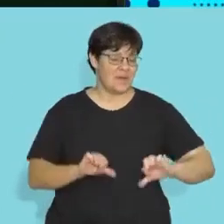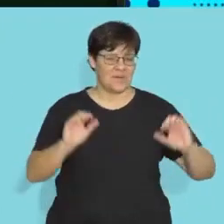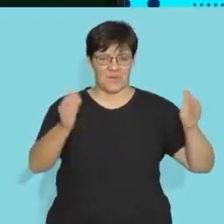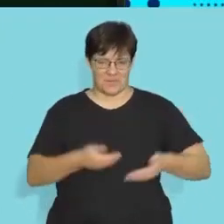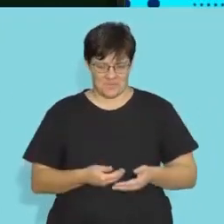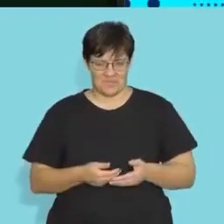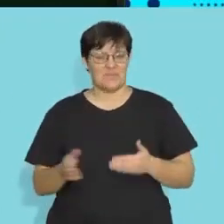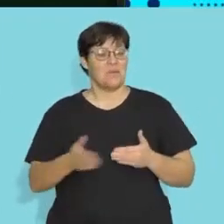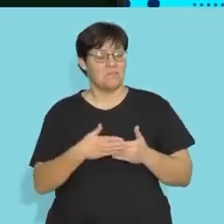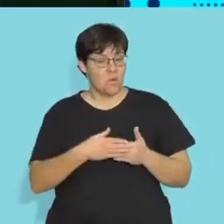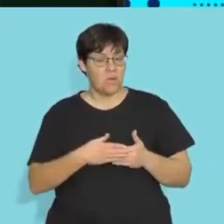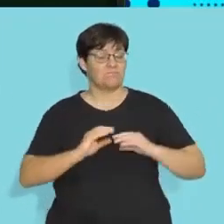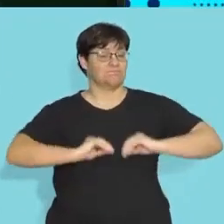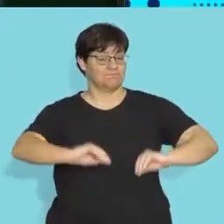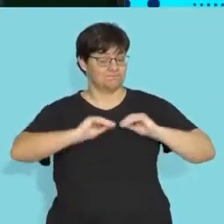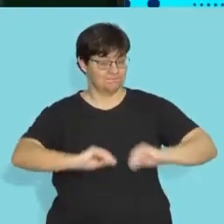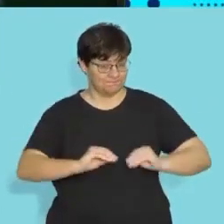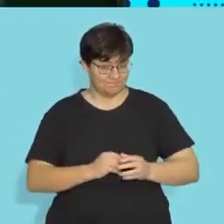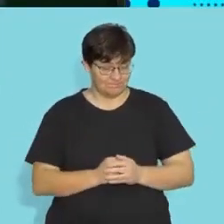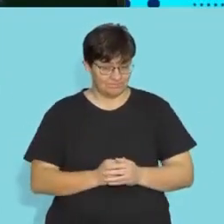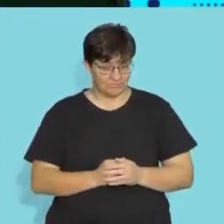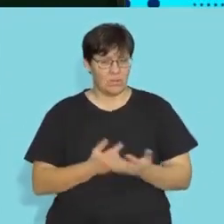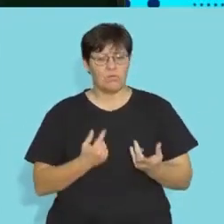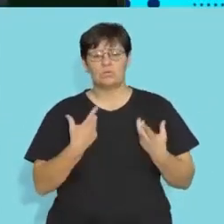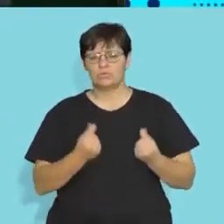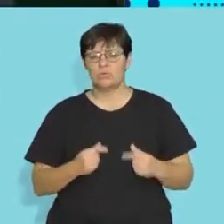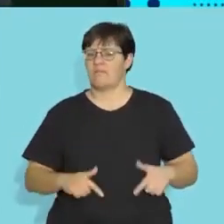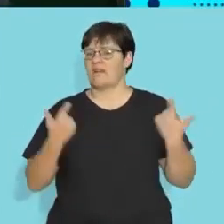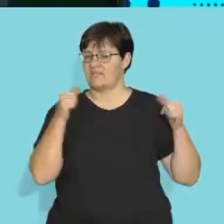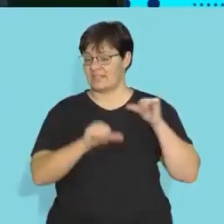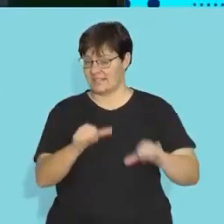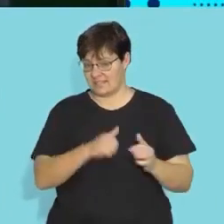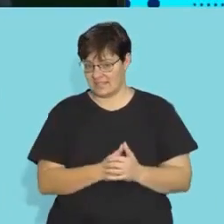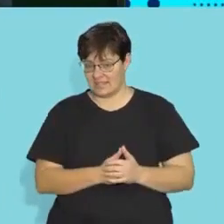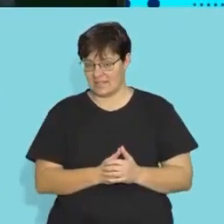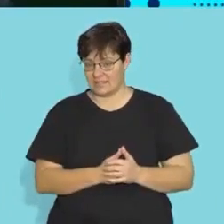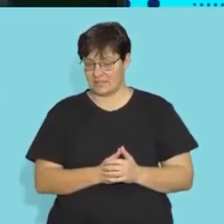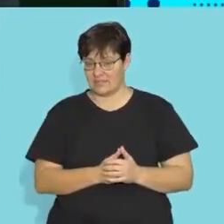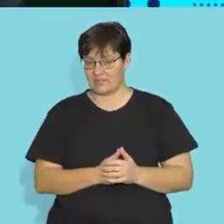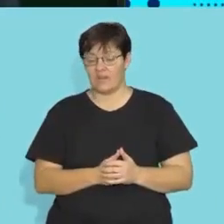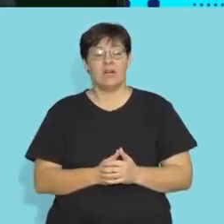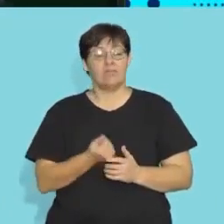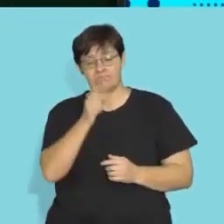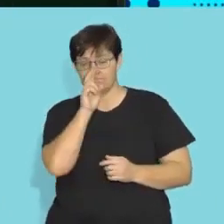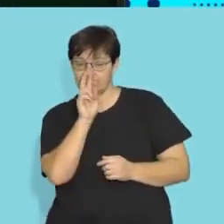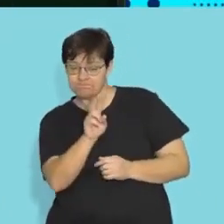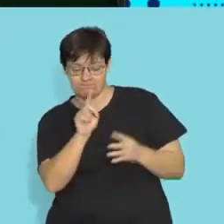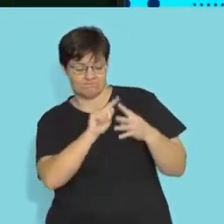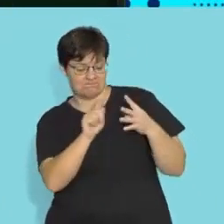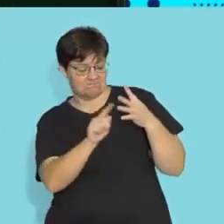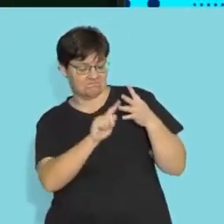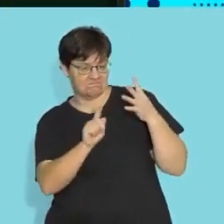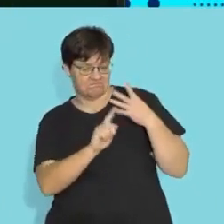Welcome back, guys, to the next segment of our lesson today. You're joining me and we're doing life sciences. We've looked at the various